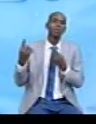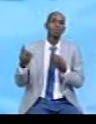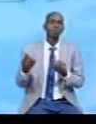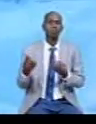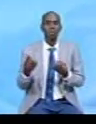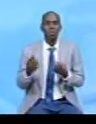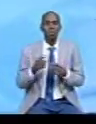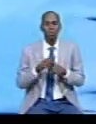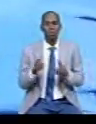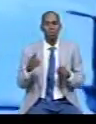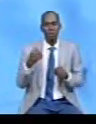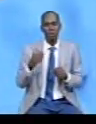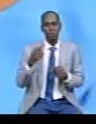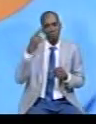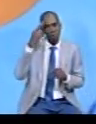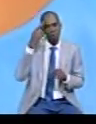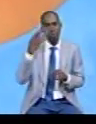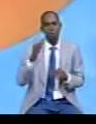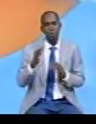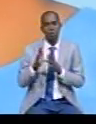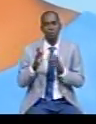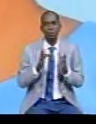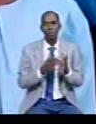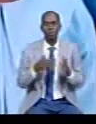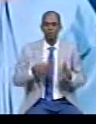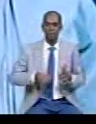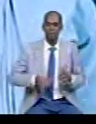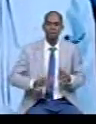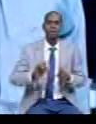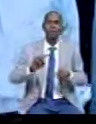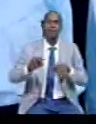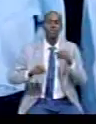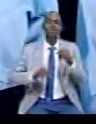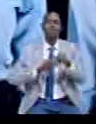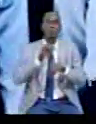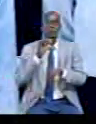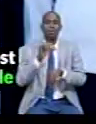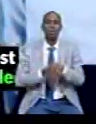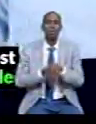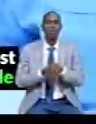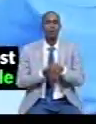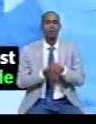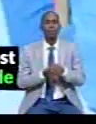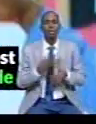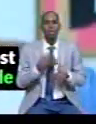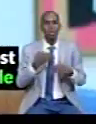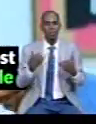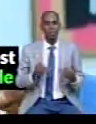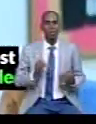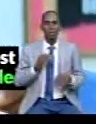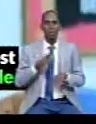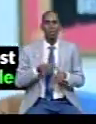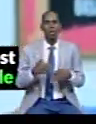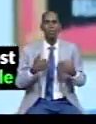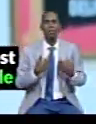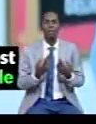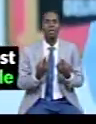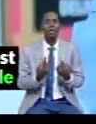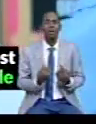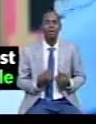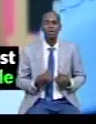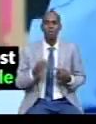gone, but the cause of Jesus still goes on. And our time